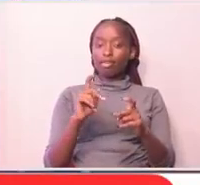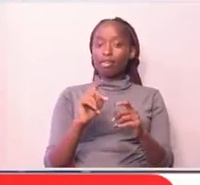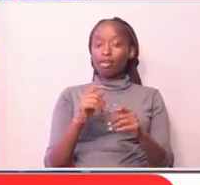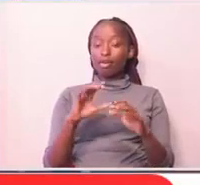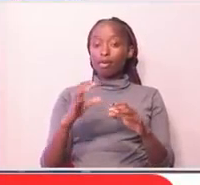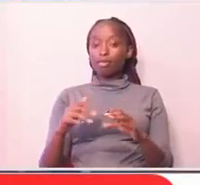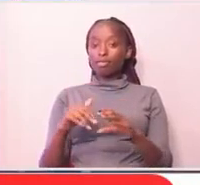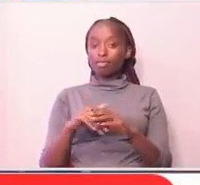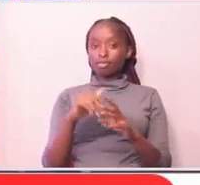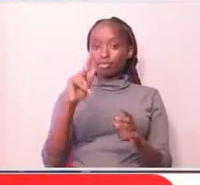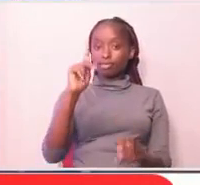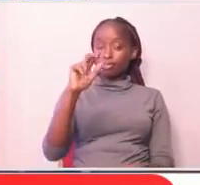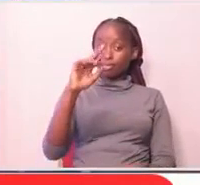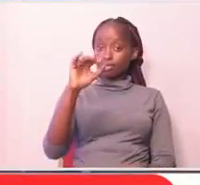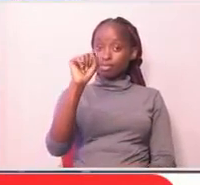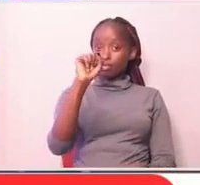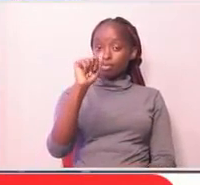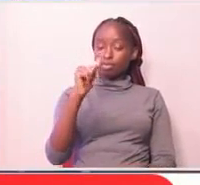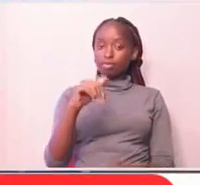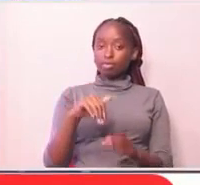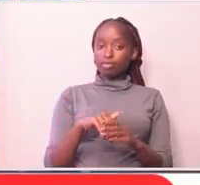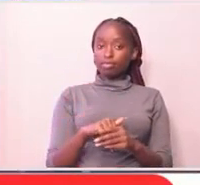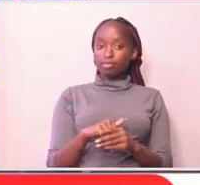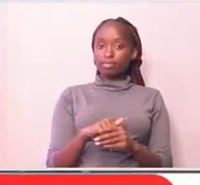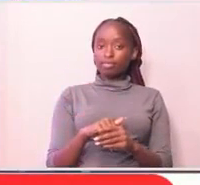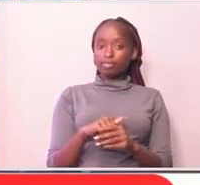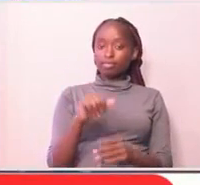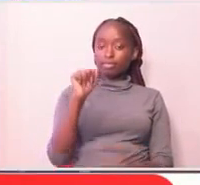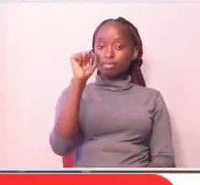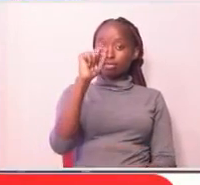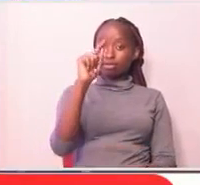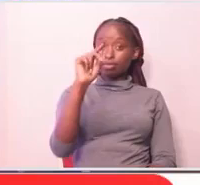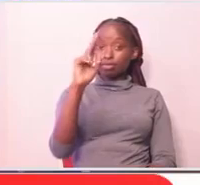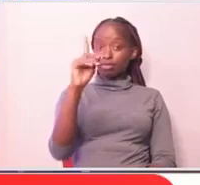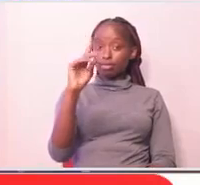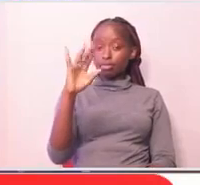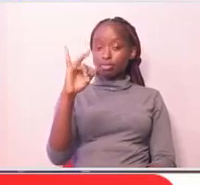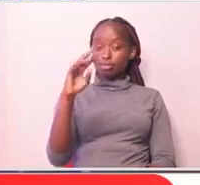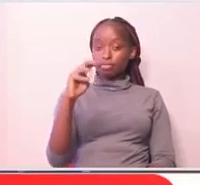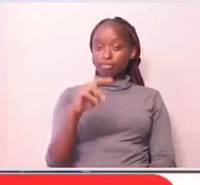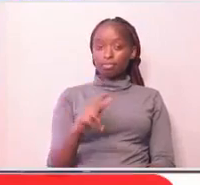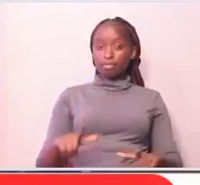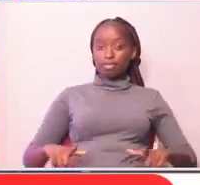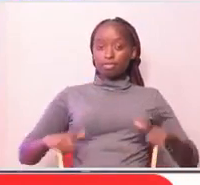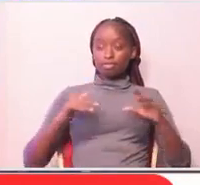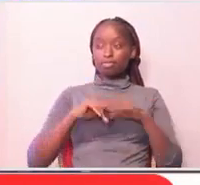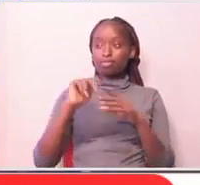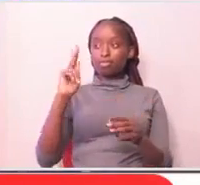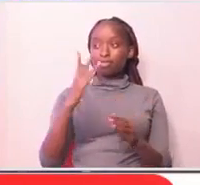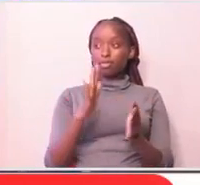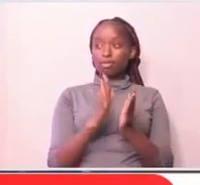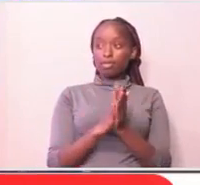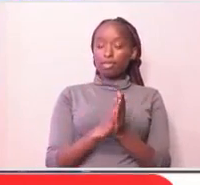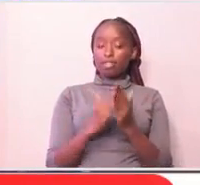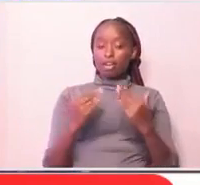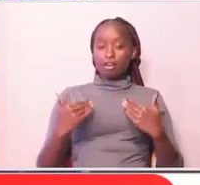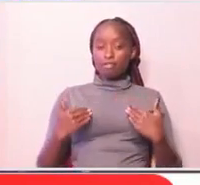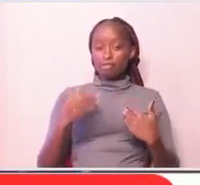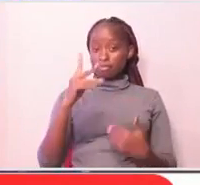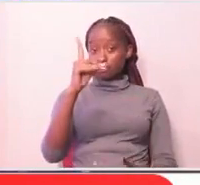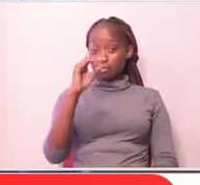at Karisa Maitha Stadium. The community members have been living in Kenya for decades with no documents to prove